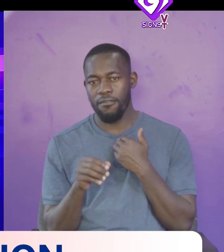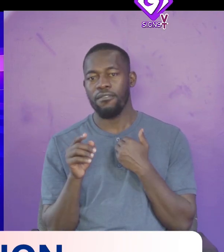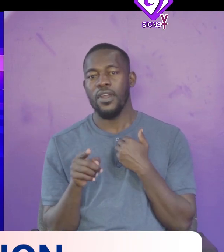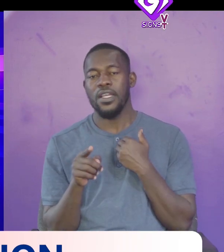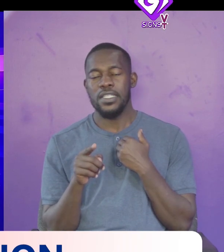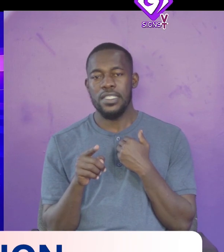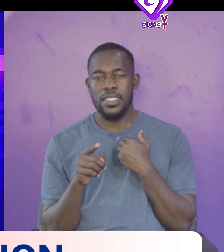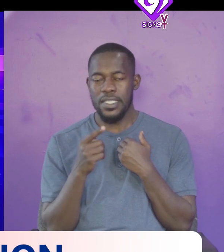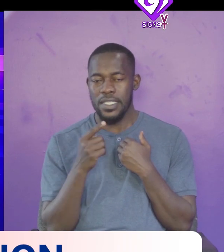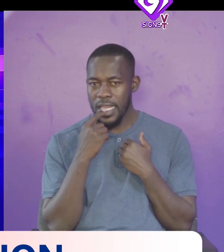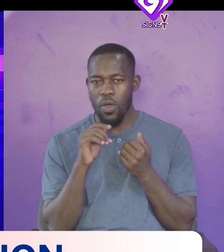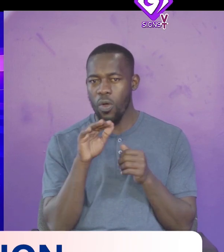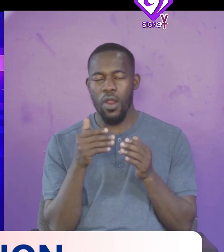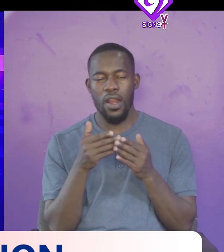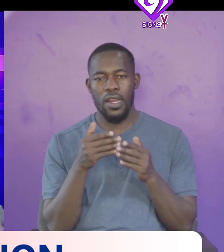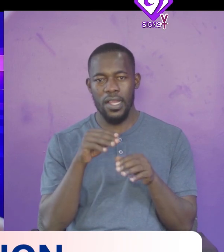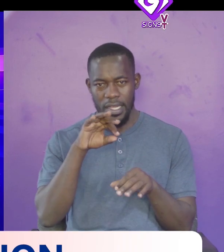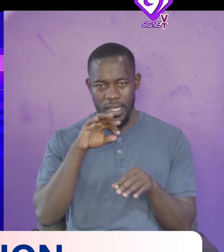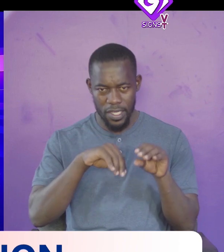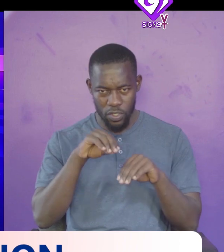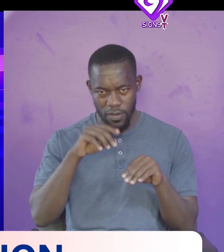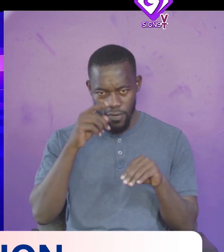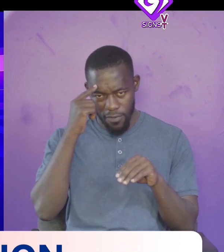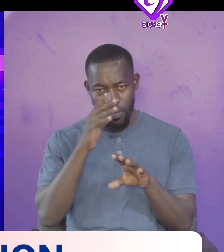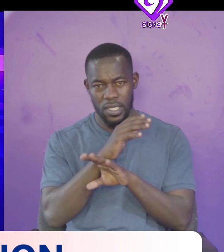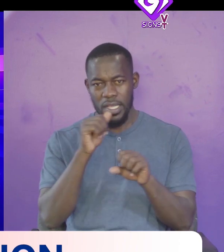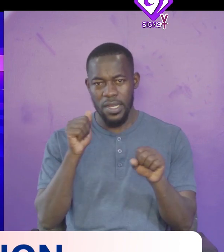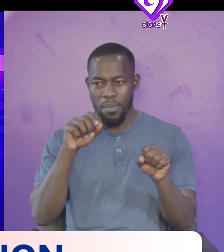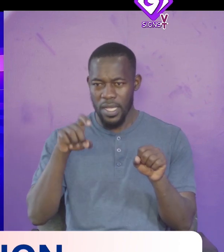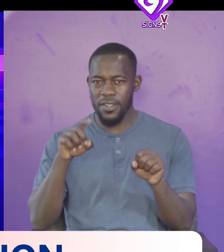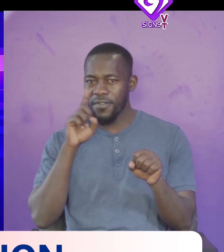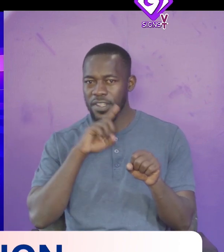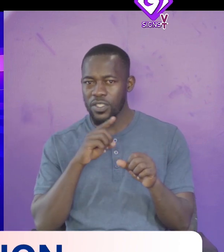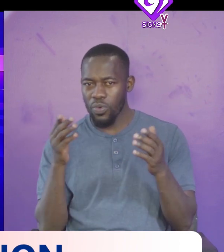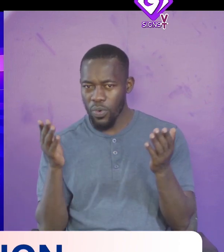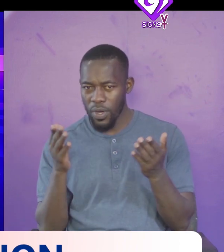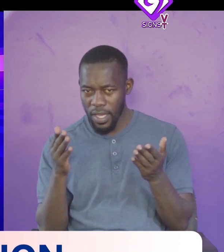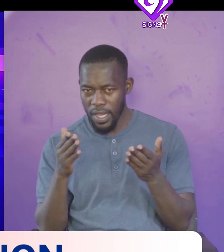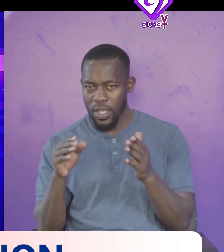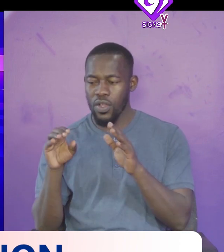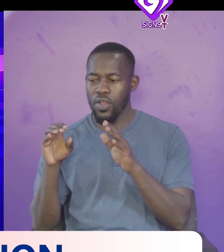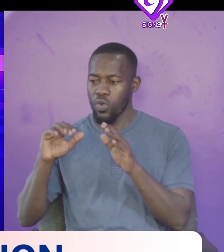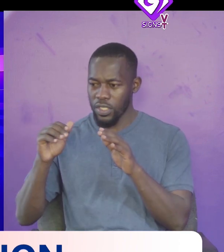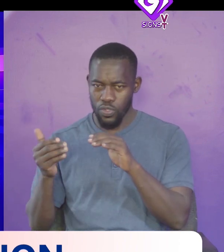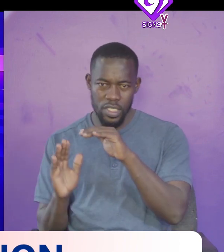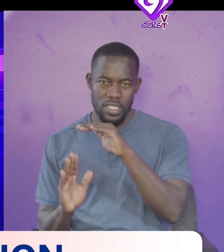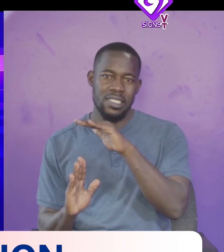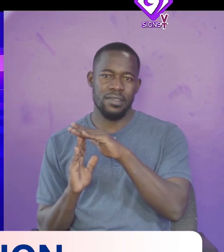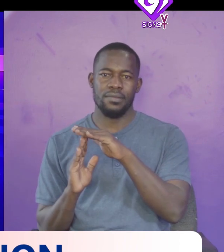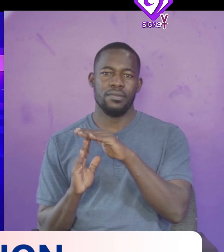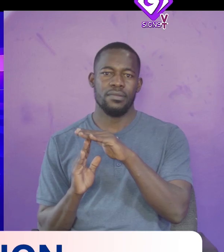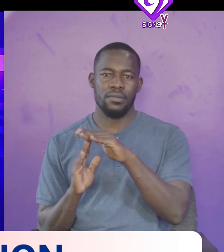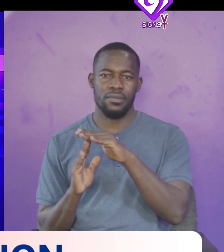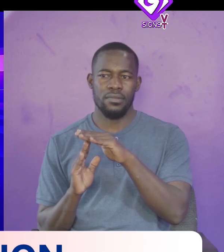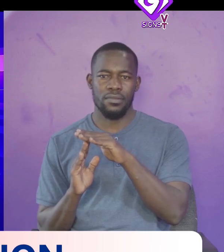that every election of the president ends at the grassroots, at the constituency. Now, what we should have,